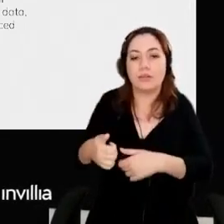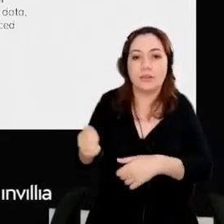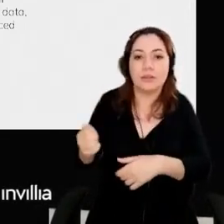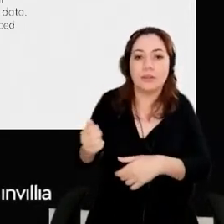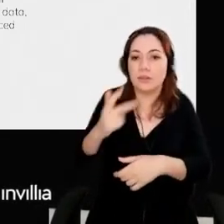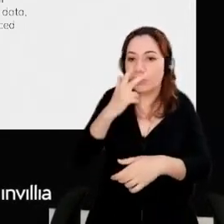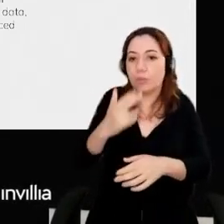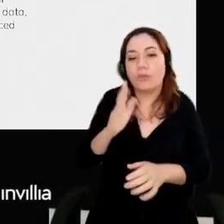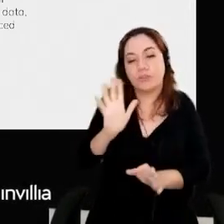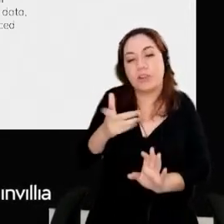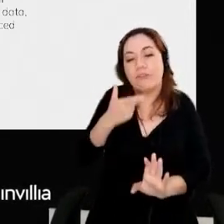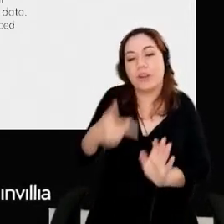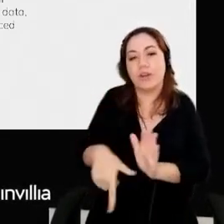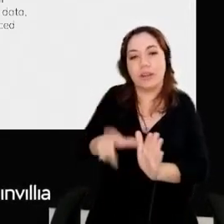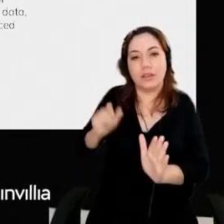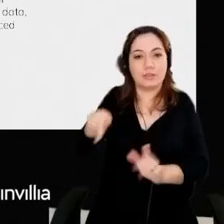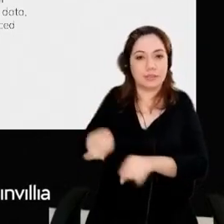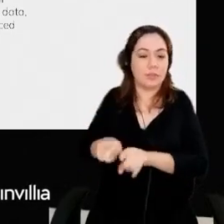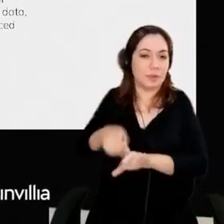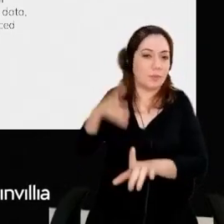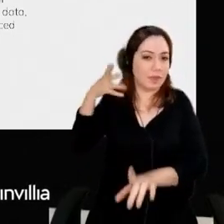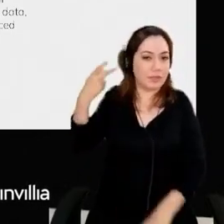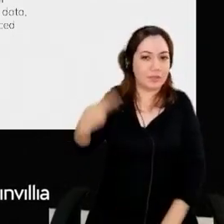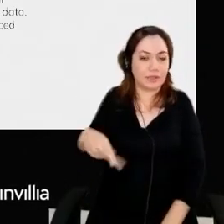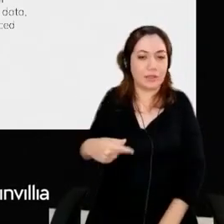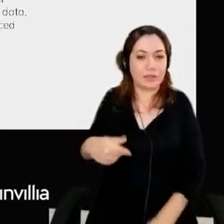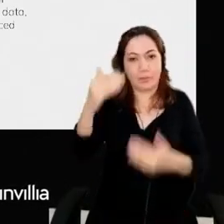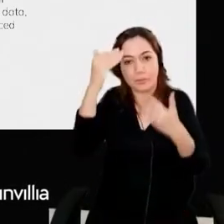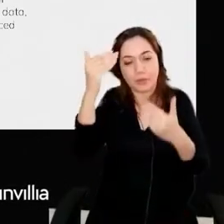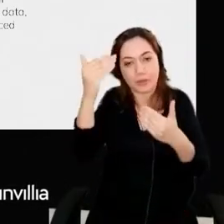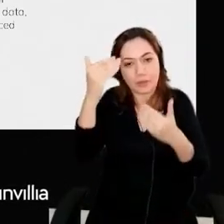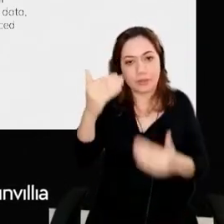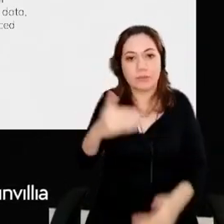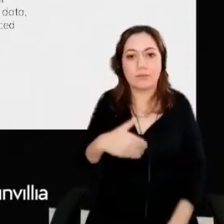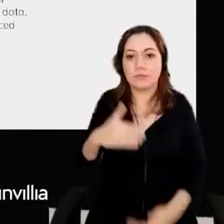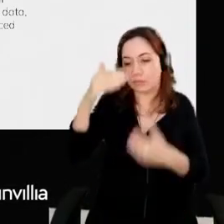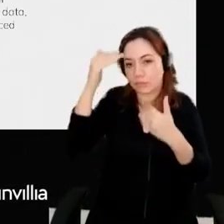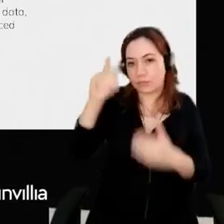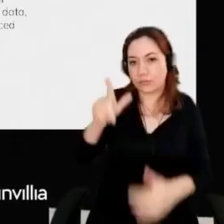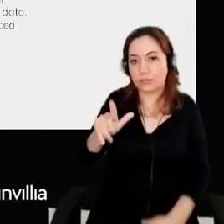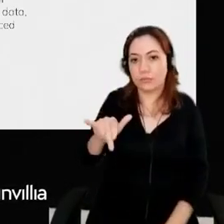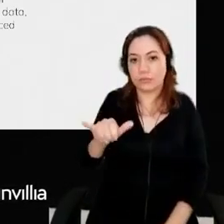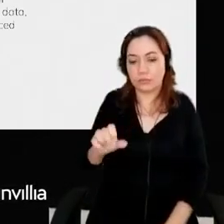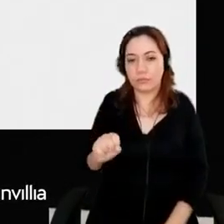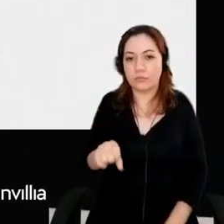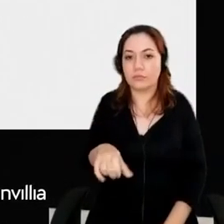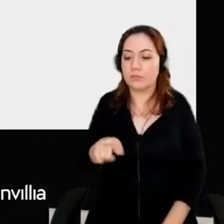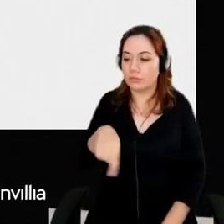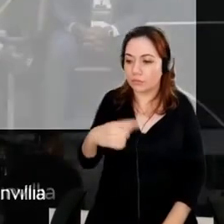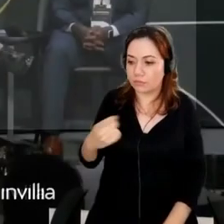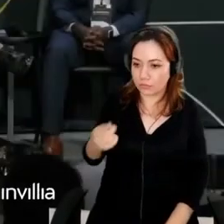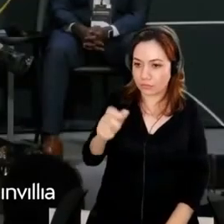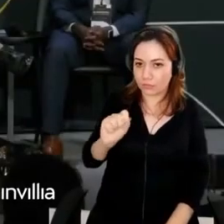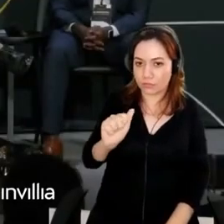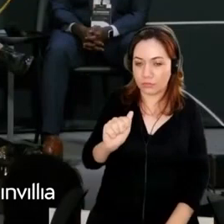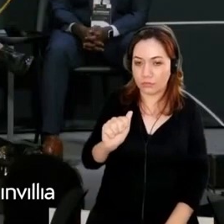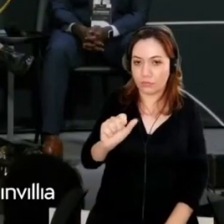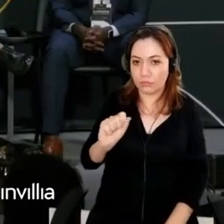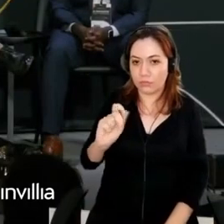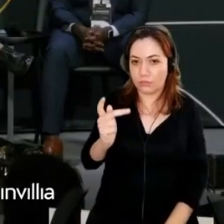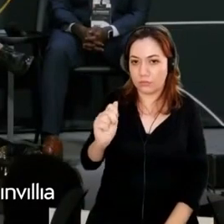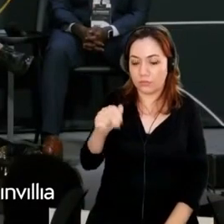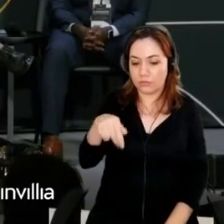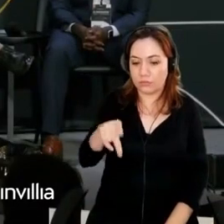these panels as well. So thank you. Thank you. Thank you, Luis. Sashanka, could you go next? You have a mic